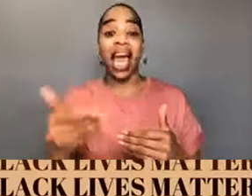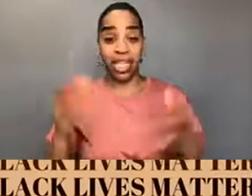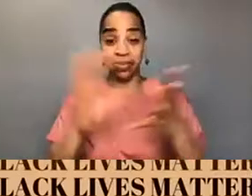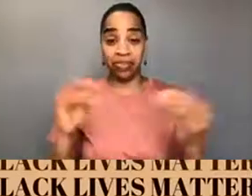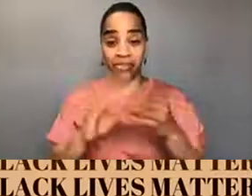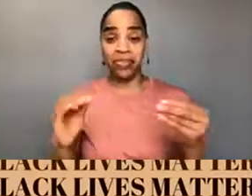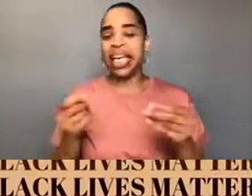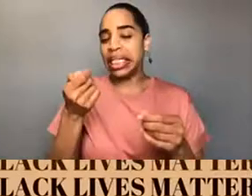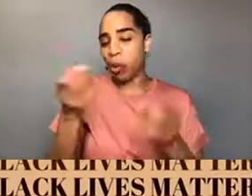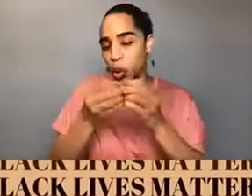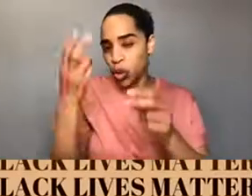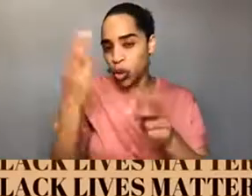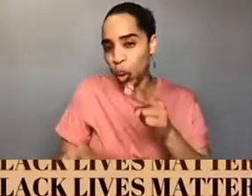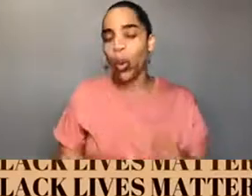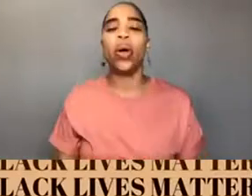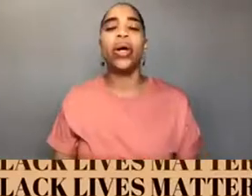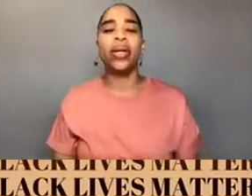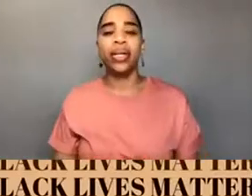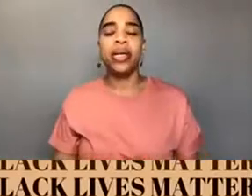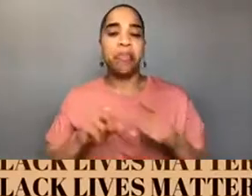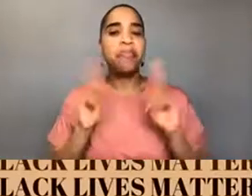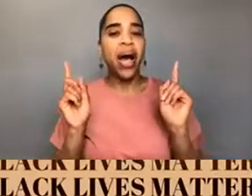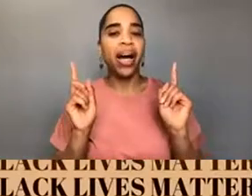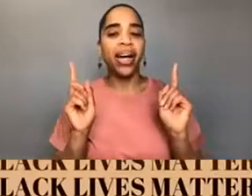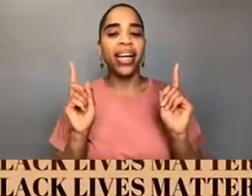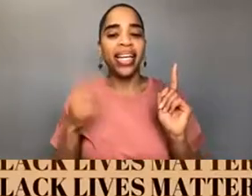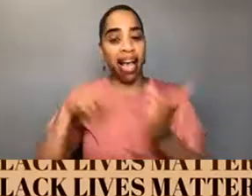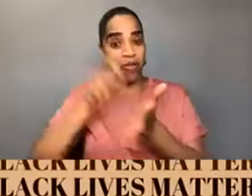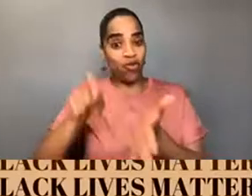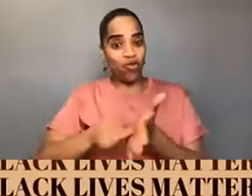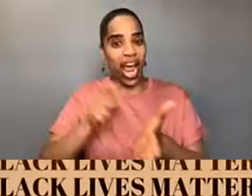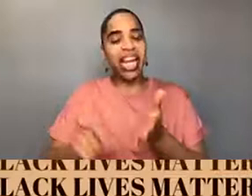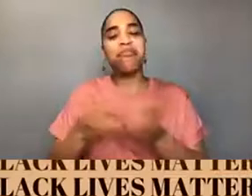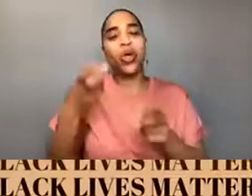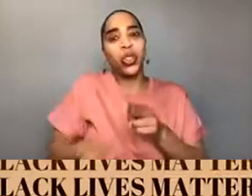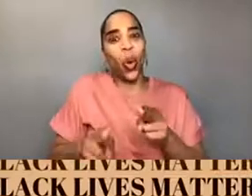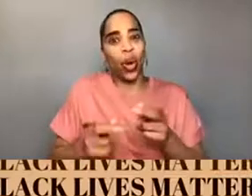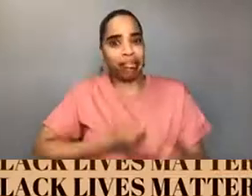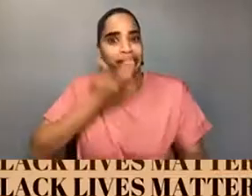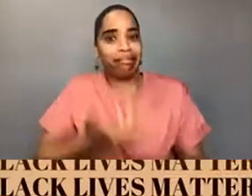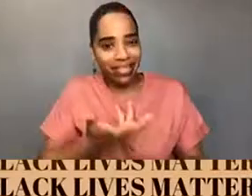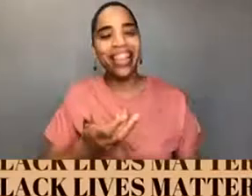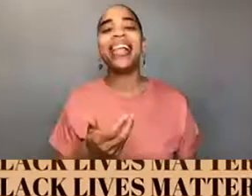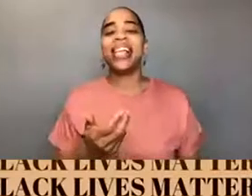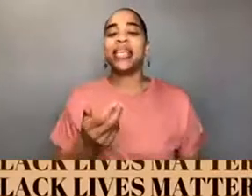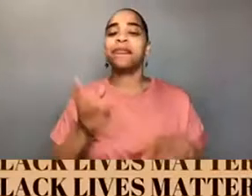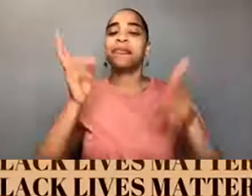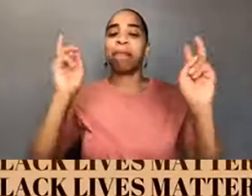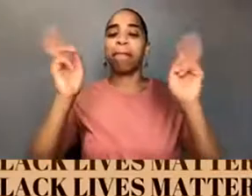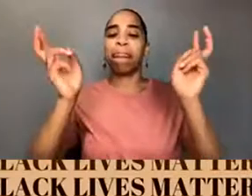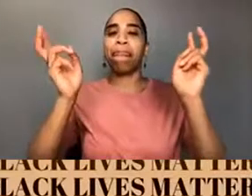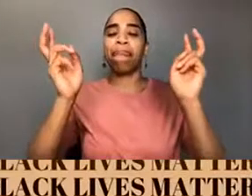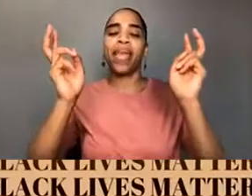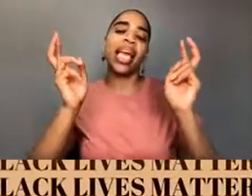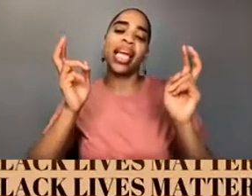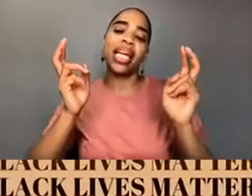into, it's a little bit shorter, but I've been writing shorter poems lately, right? So this poem is referred to